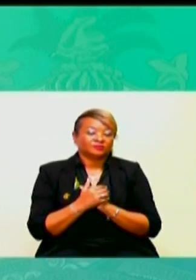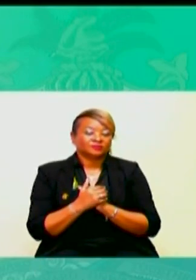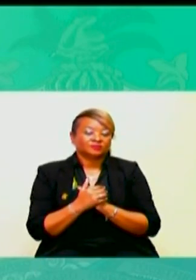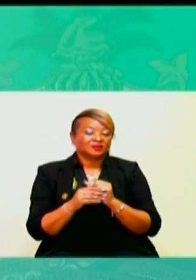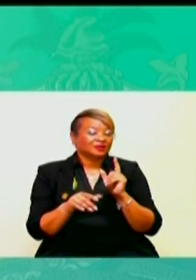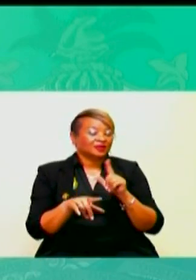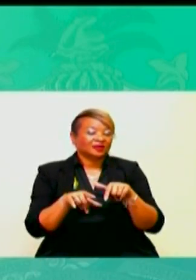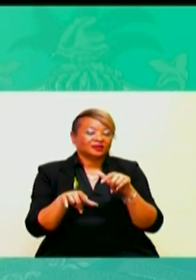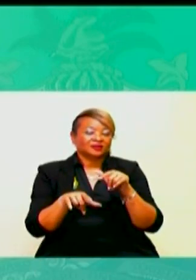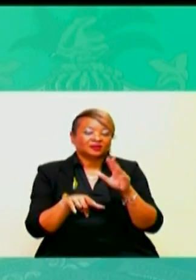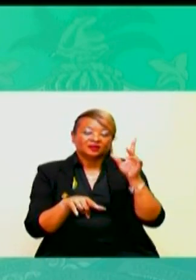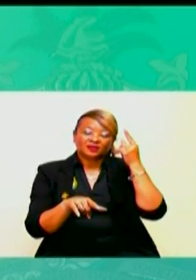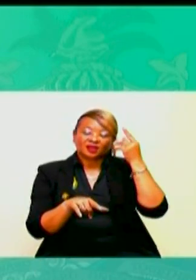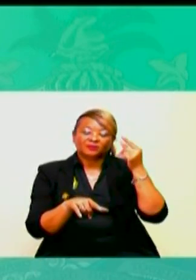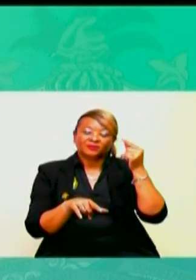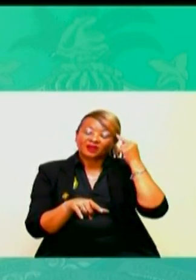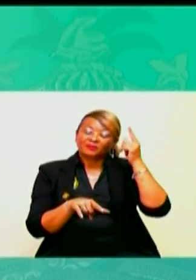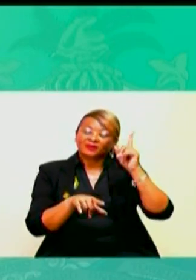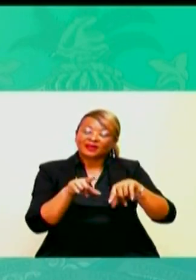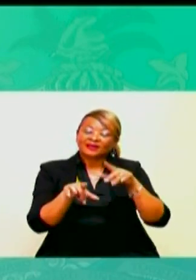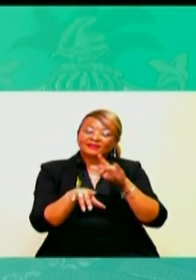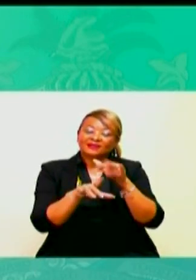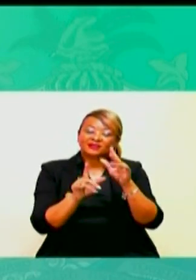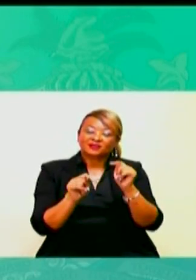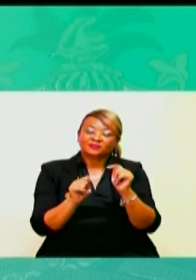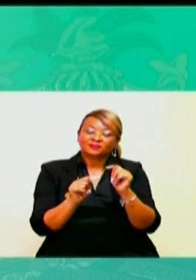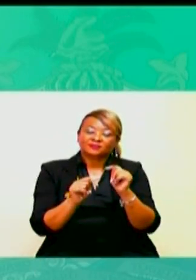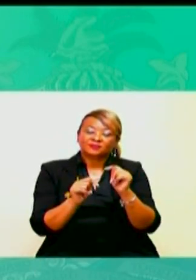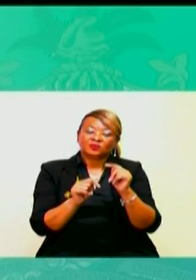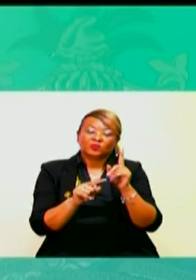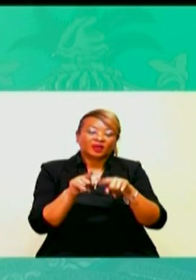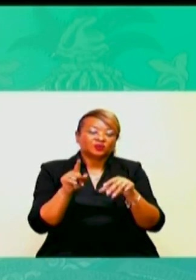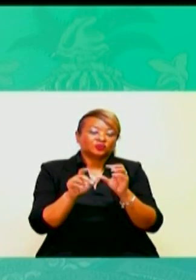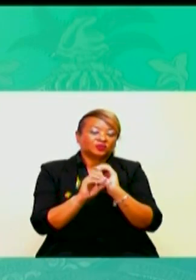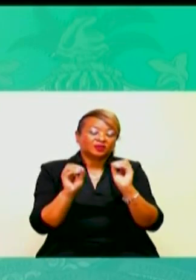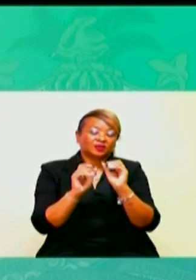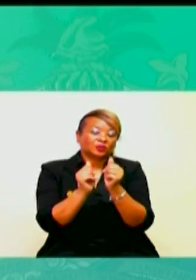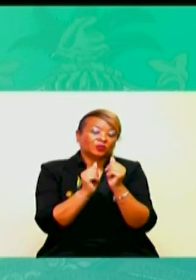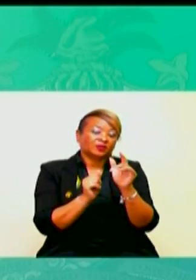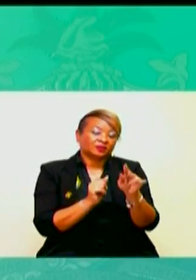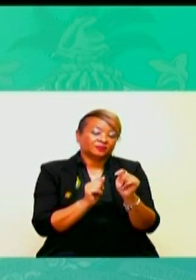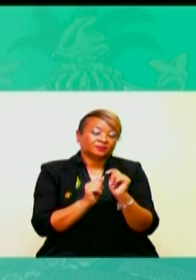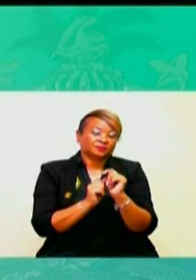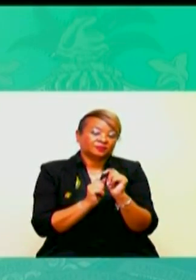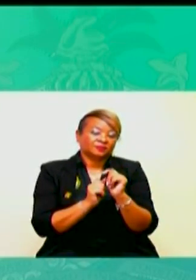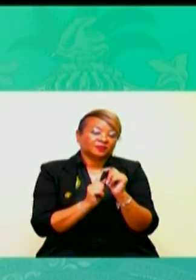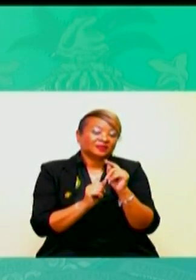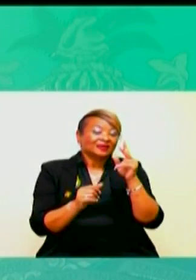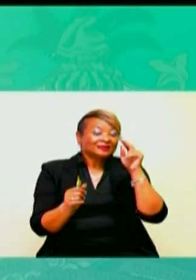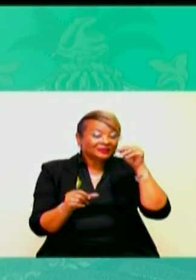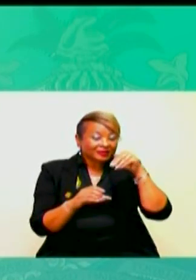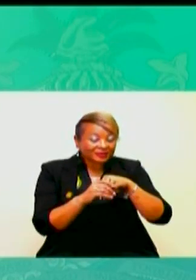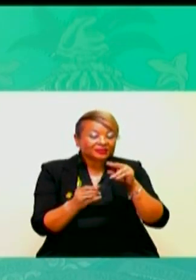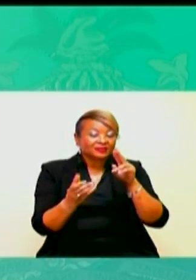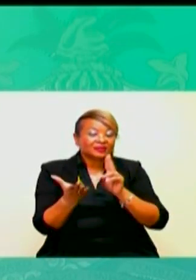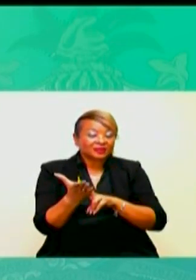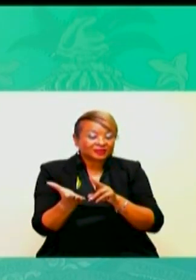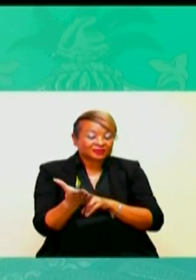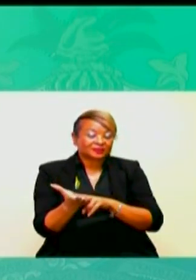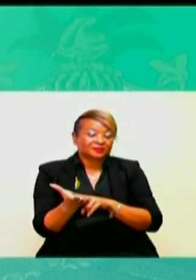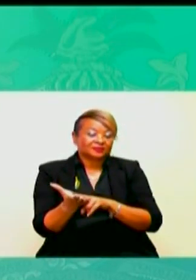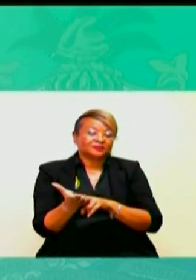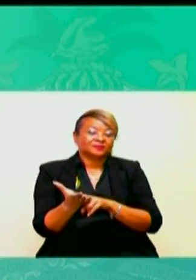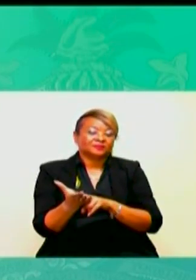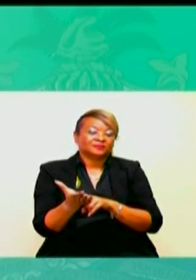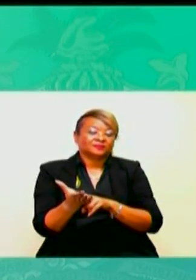say about that? The Prince George Wharf, and people walk on the vendors out there. We can't do nothing with that out there. That is in the lease. Payment,